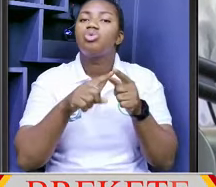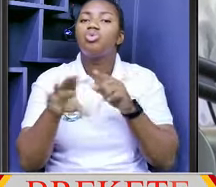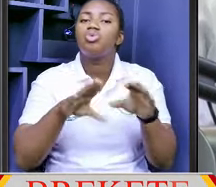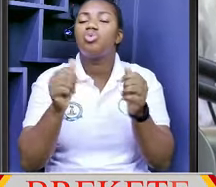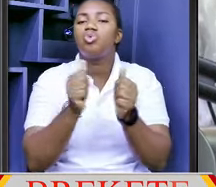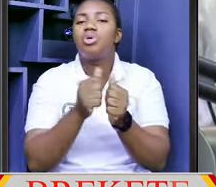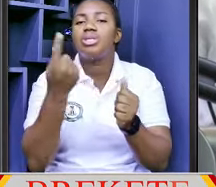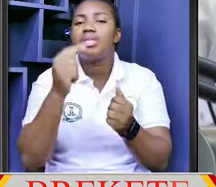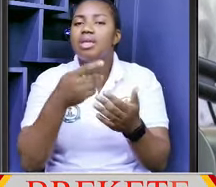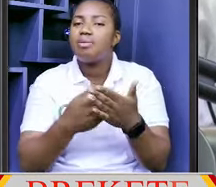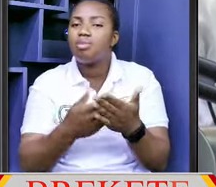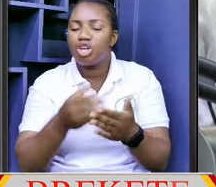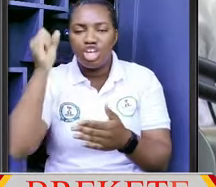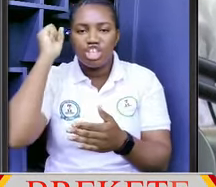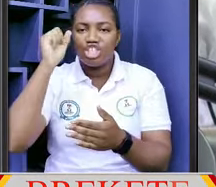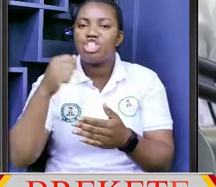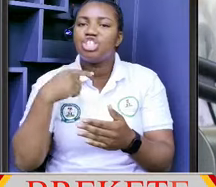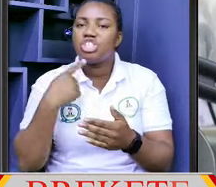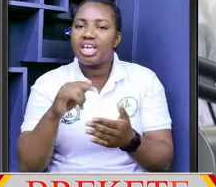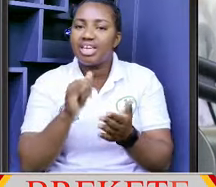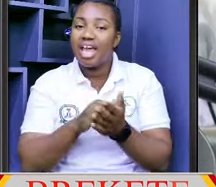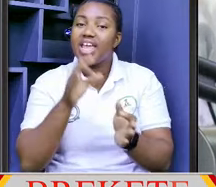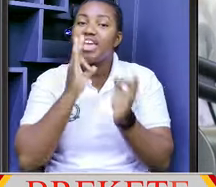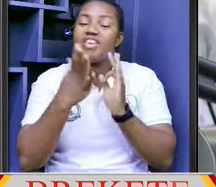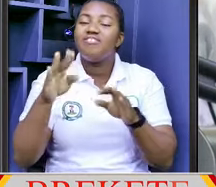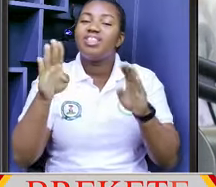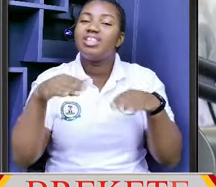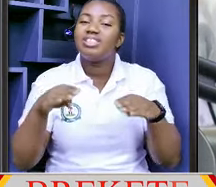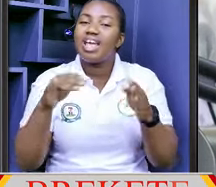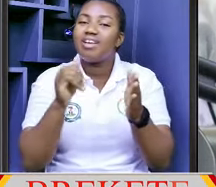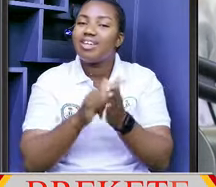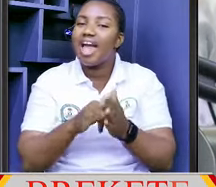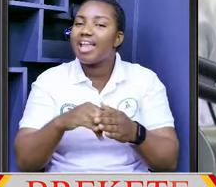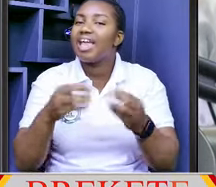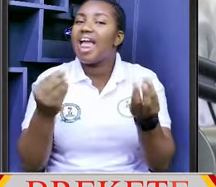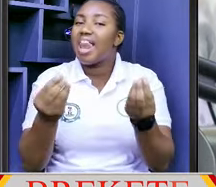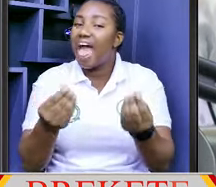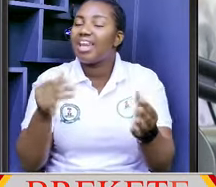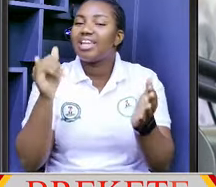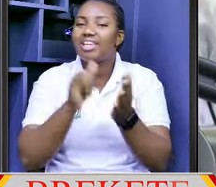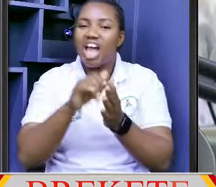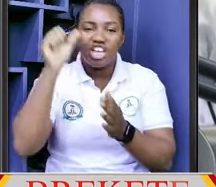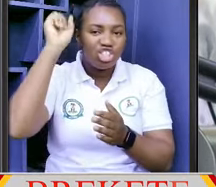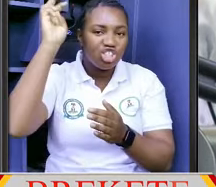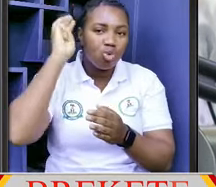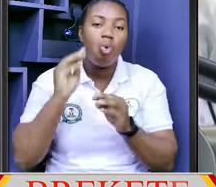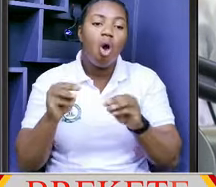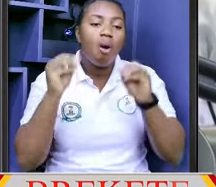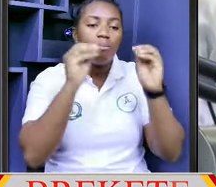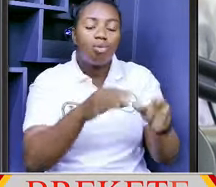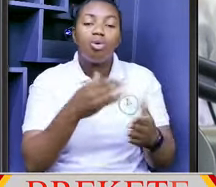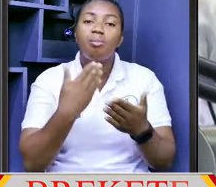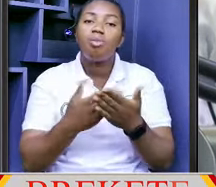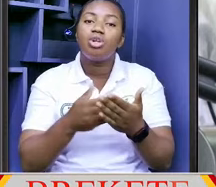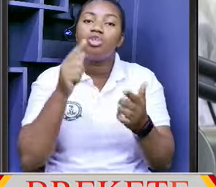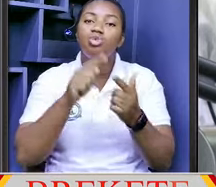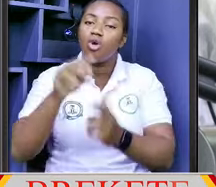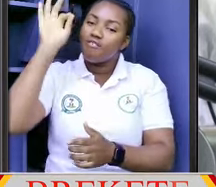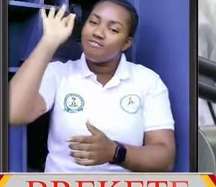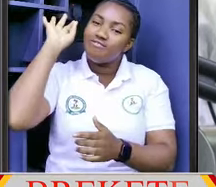land? She said, he told me that if they sell that land, that I will put money into the fixed